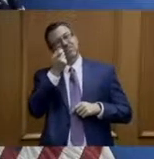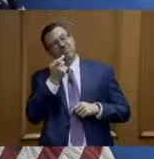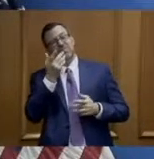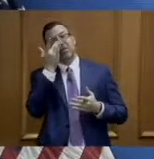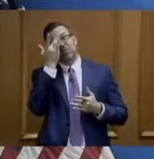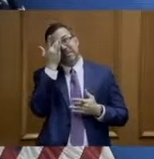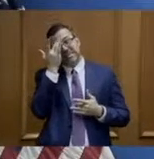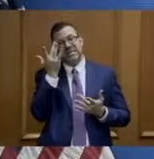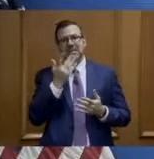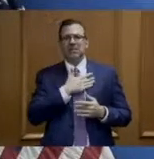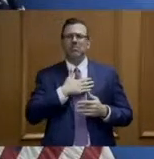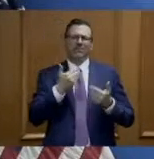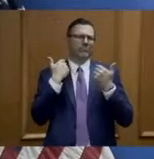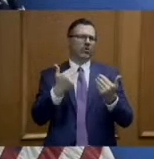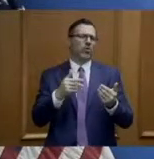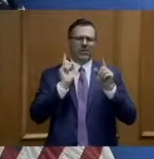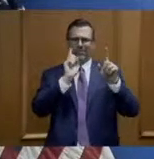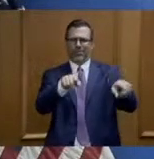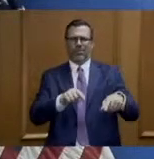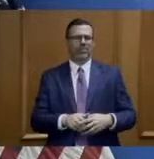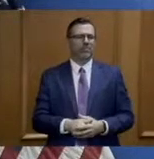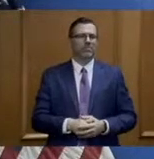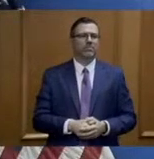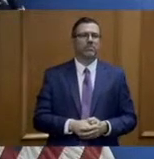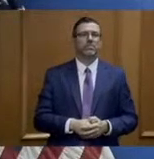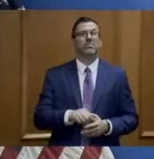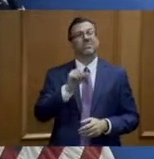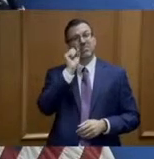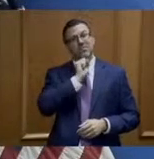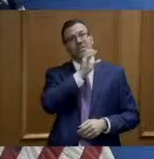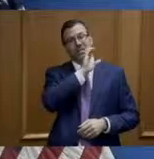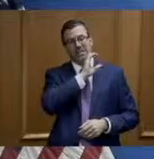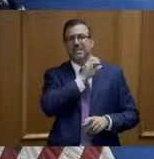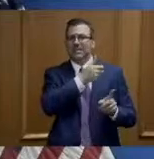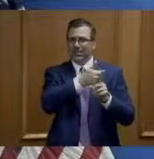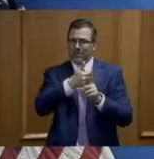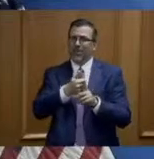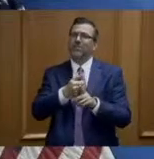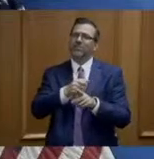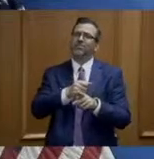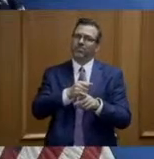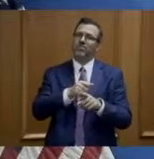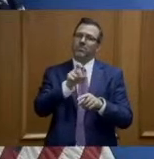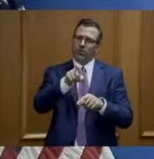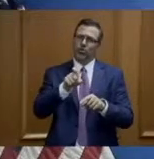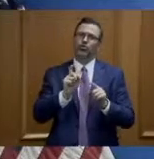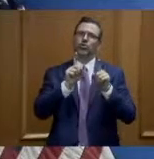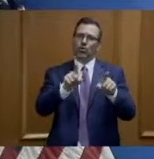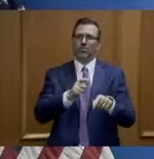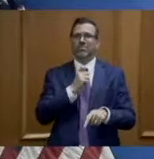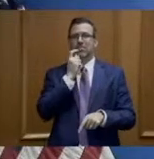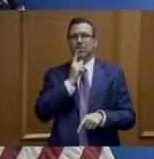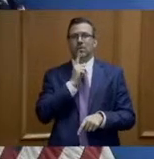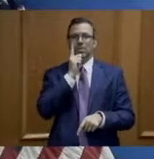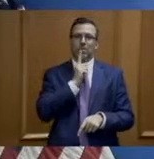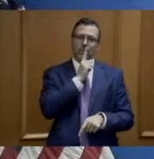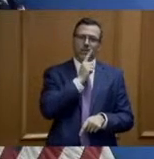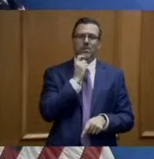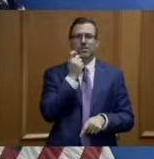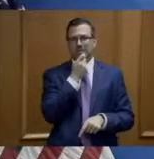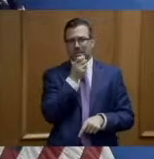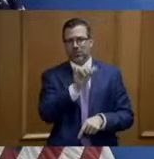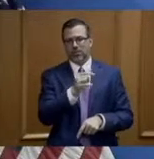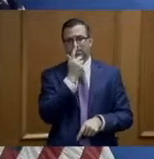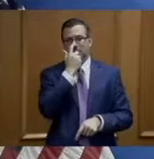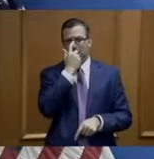our vulnerable populations, especially and including the elderly. So today we're announcing that in the next several weeks, the